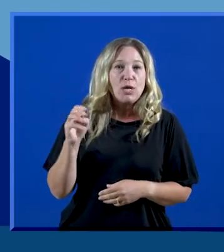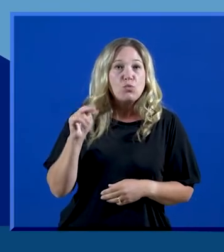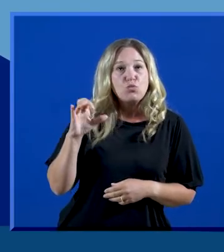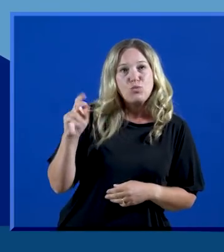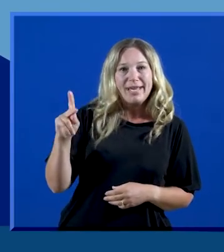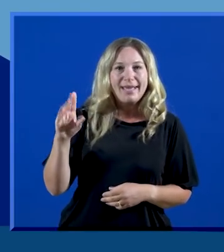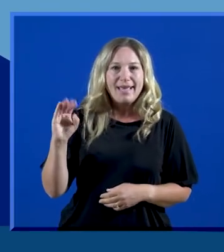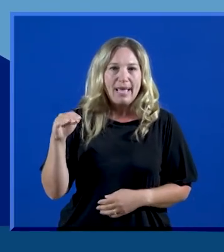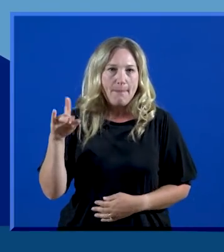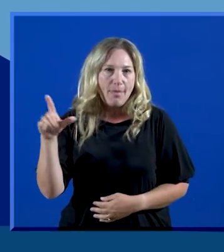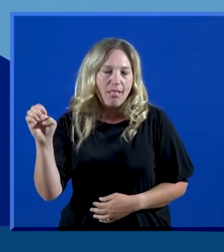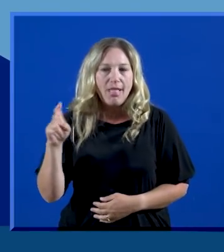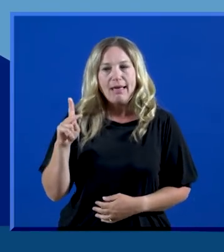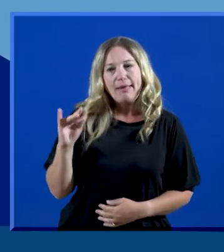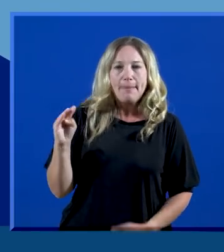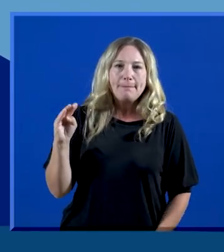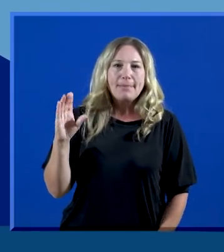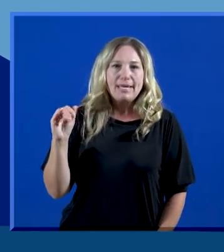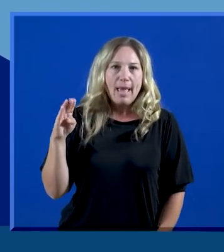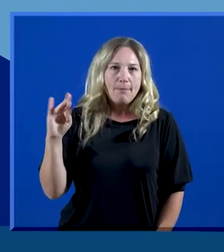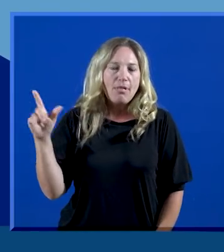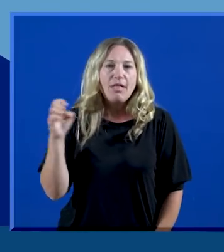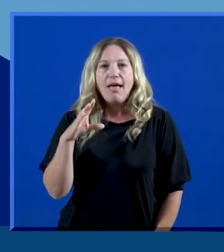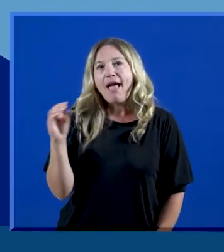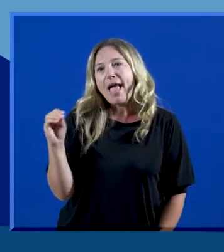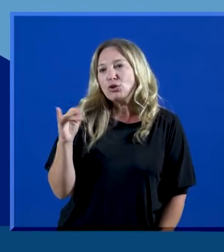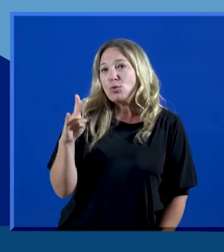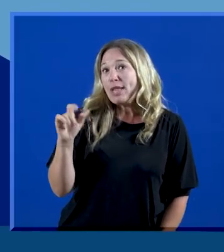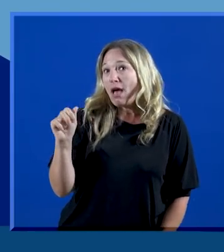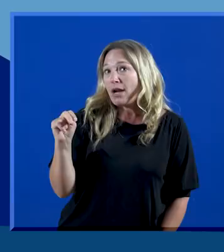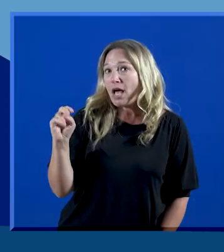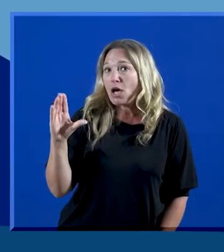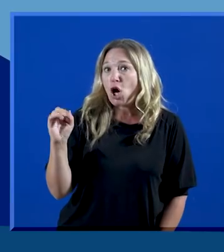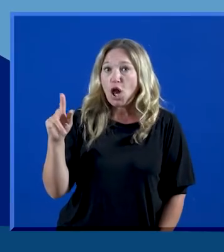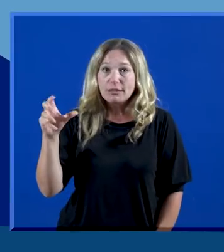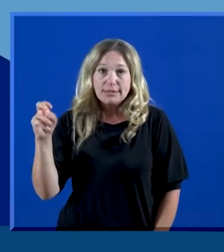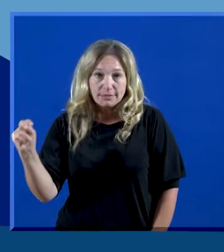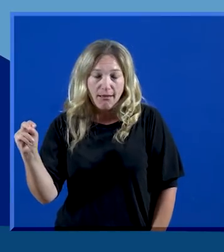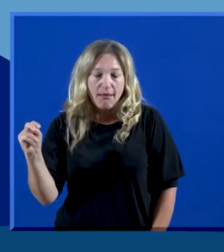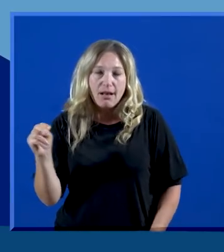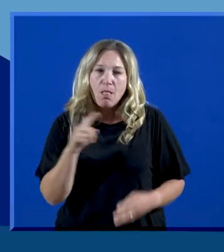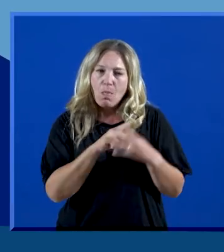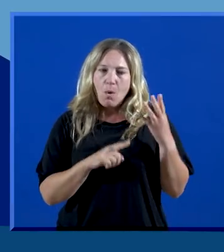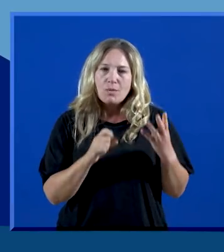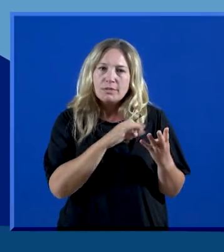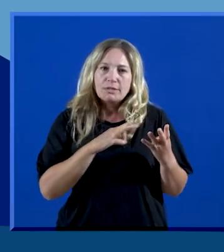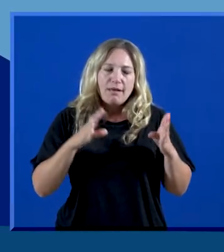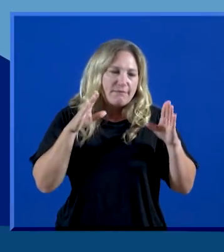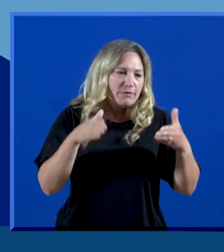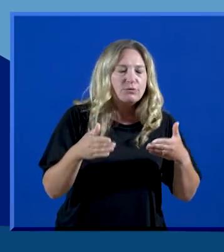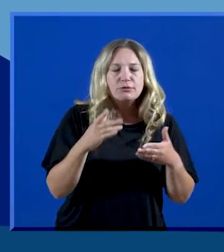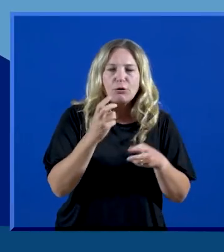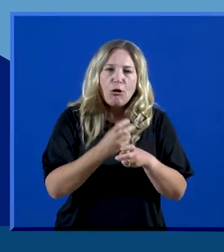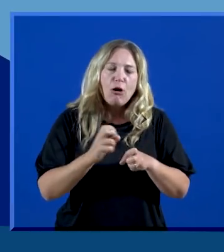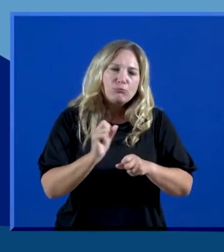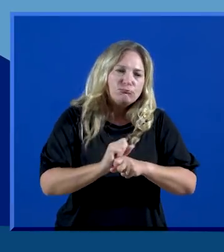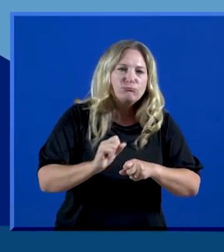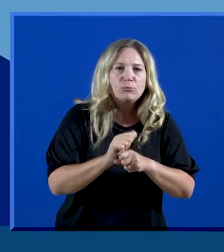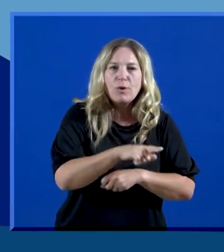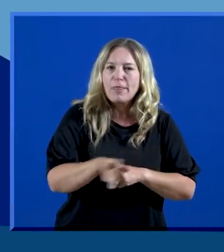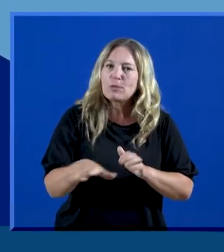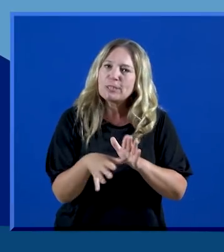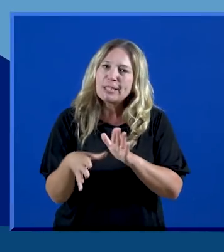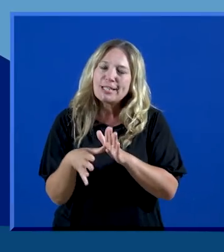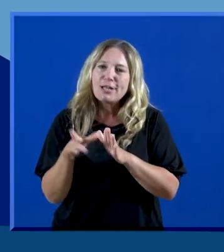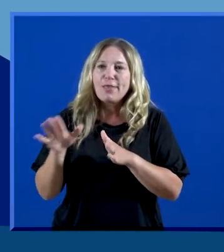Jinguchi, Mr. Rick Campbell, Mrs. Kim Carroll, and Mrs. Juliana Carlson. The staff have devoted many hours to the